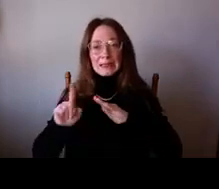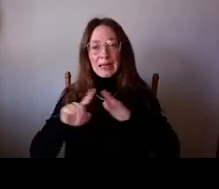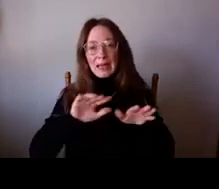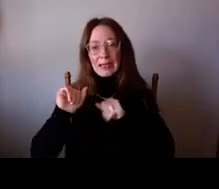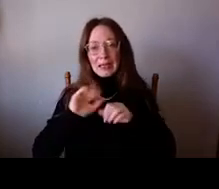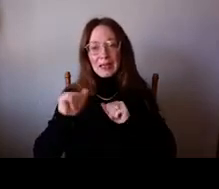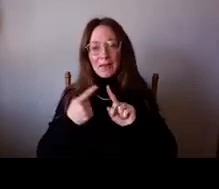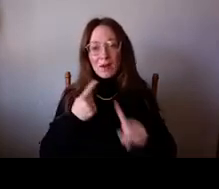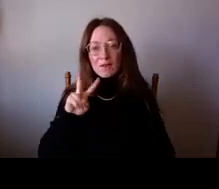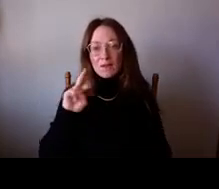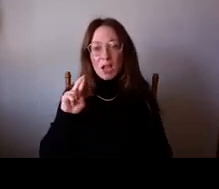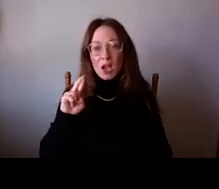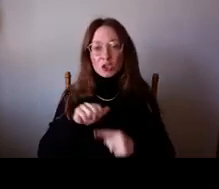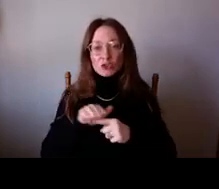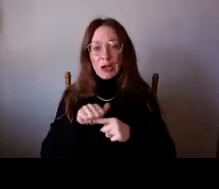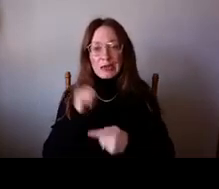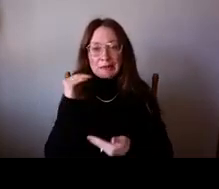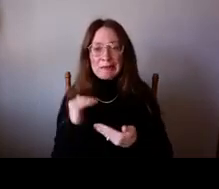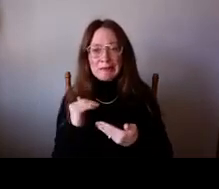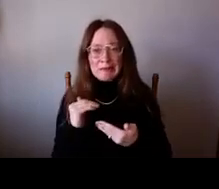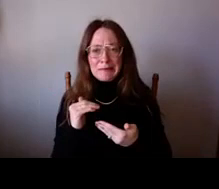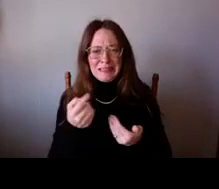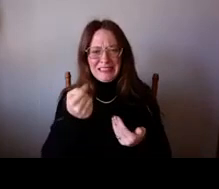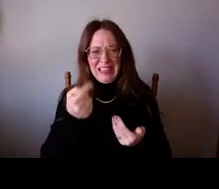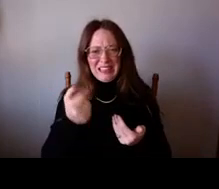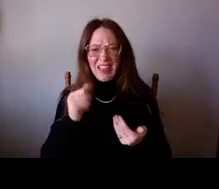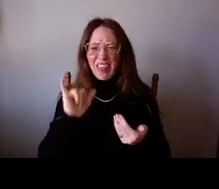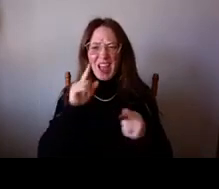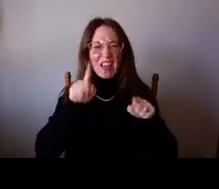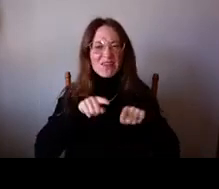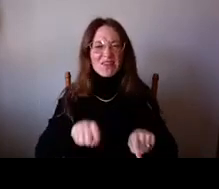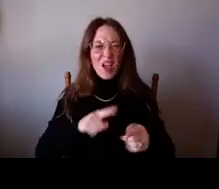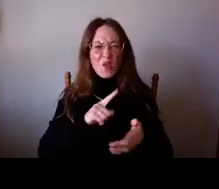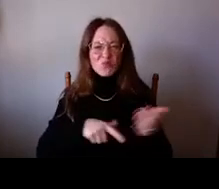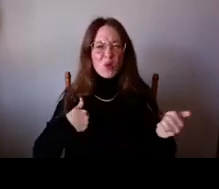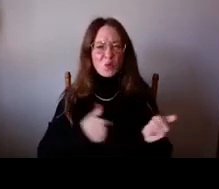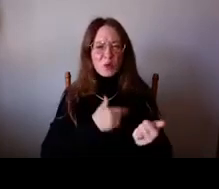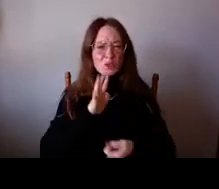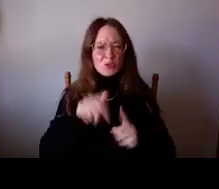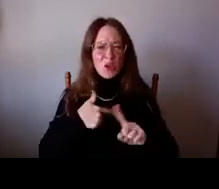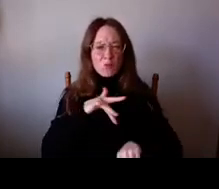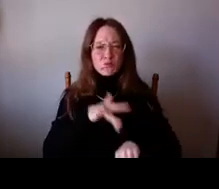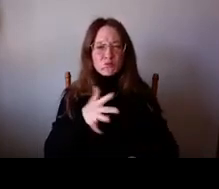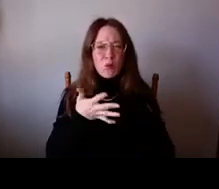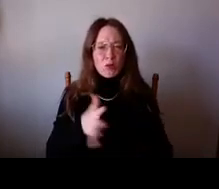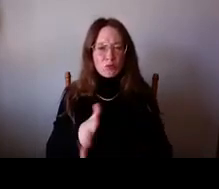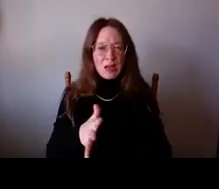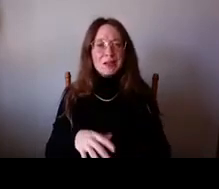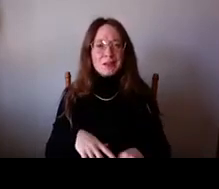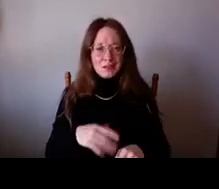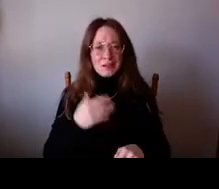has decreased slightly, which is in line with what we talked about on the previous slide. We're looking at about just